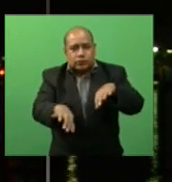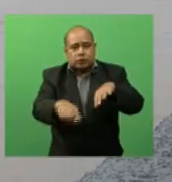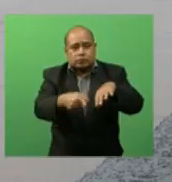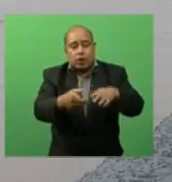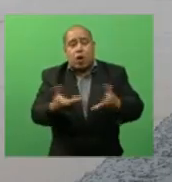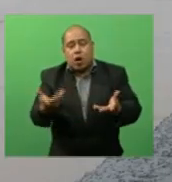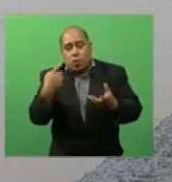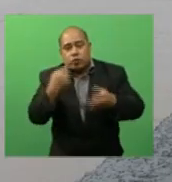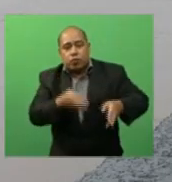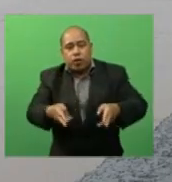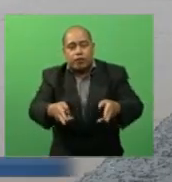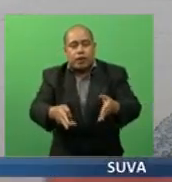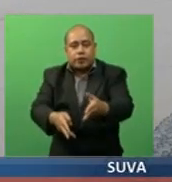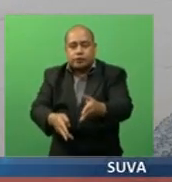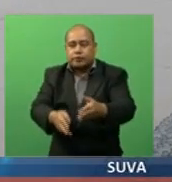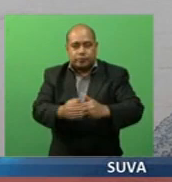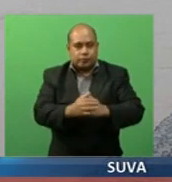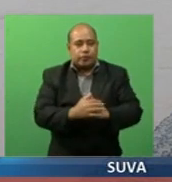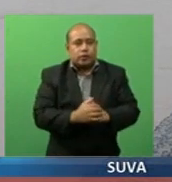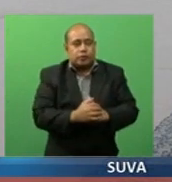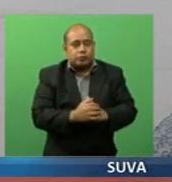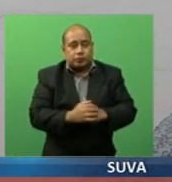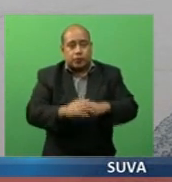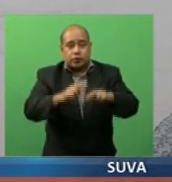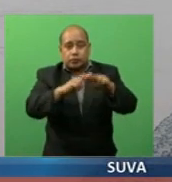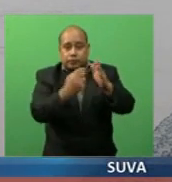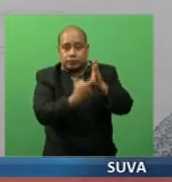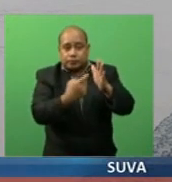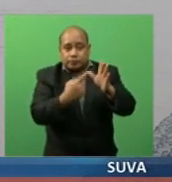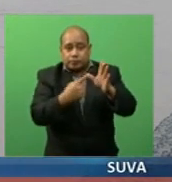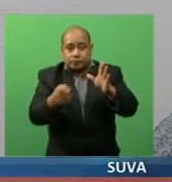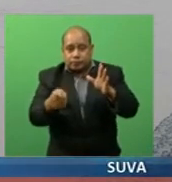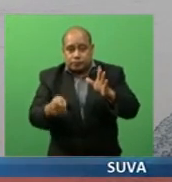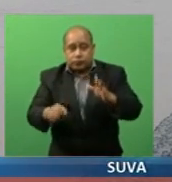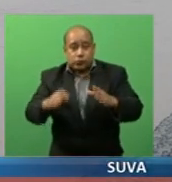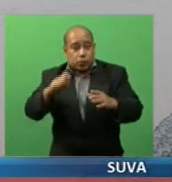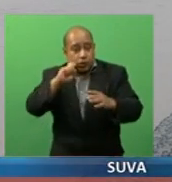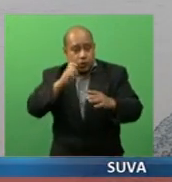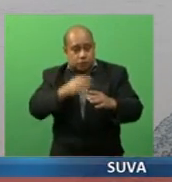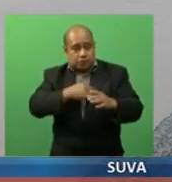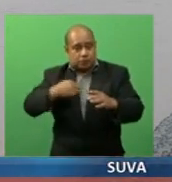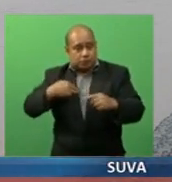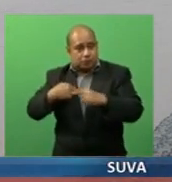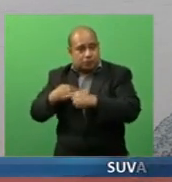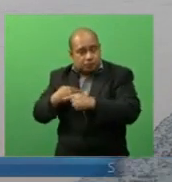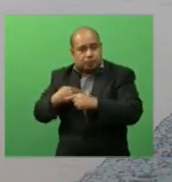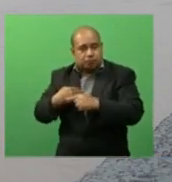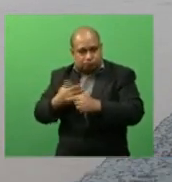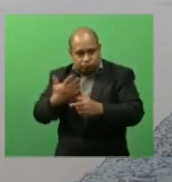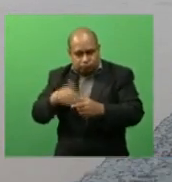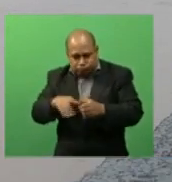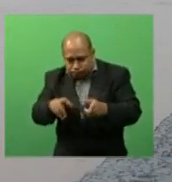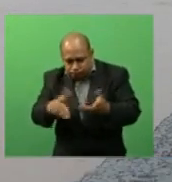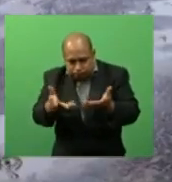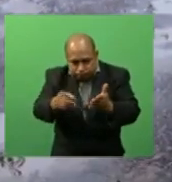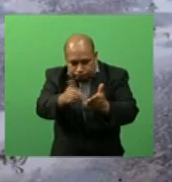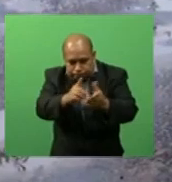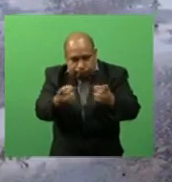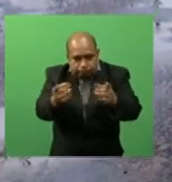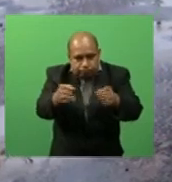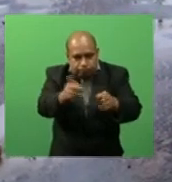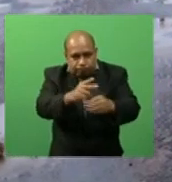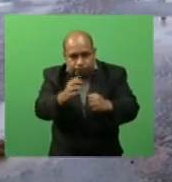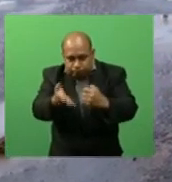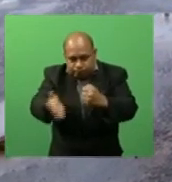reports. The FRA and the Waterways Ministry have a design to reinstate the slip, but needs emergency funding to get work